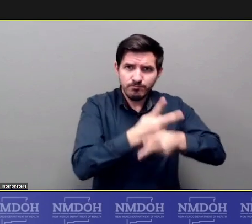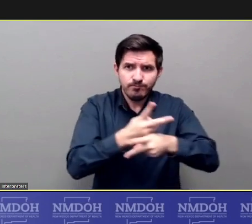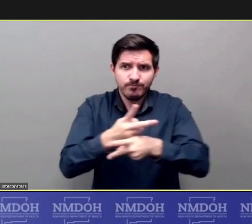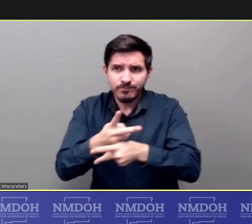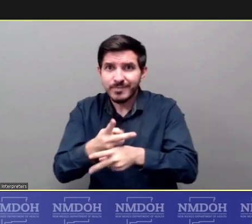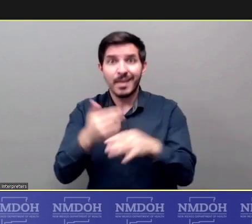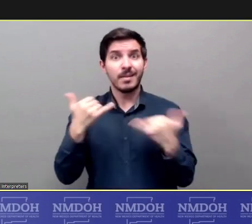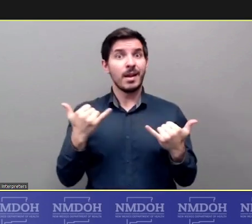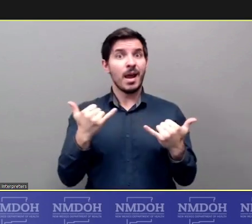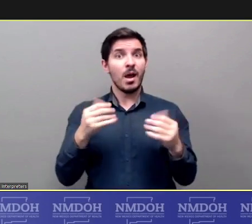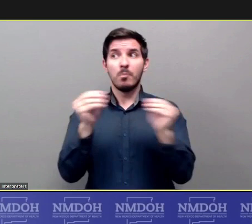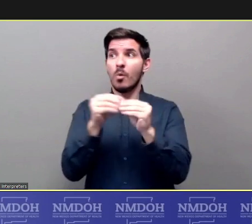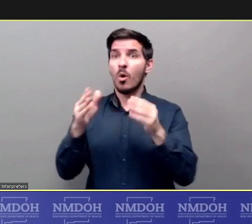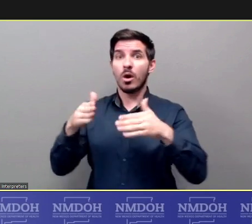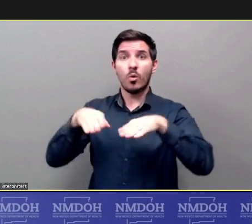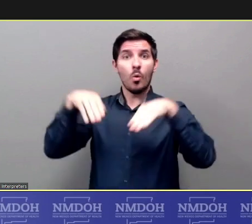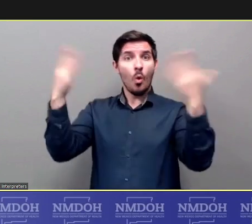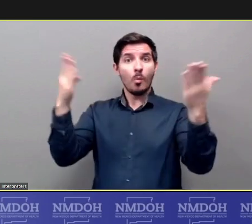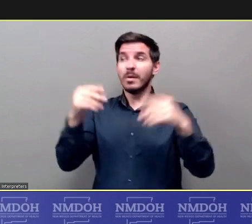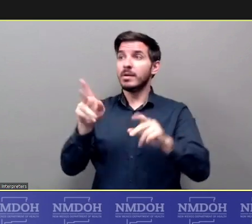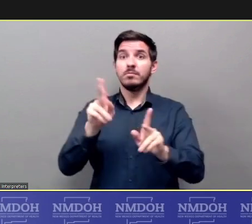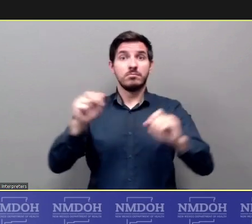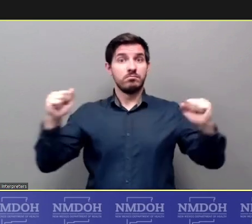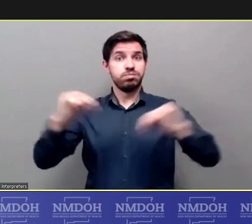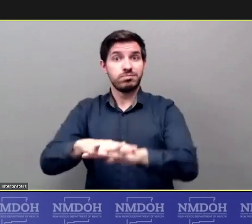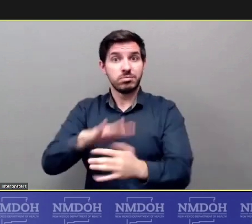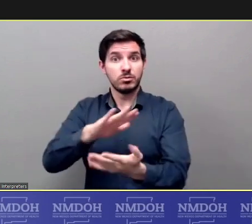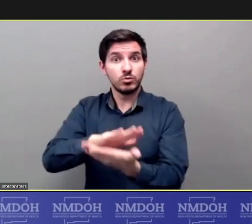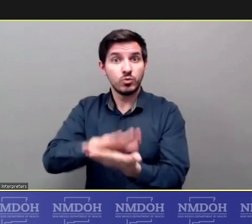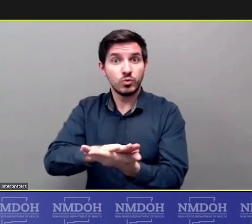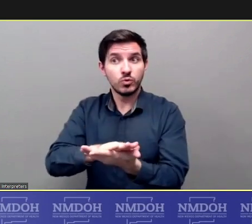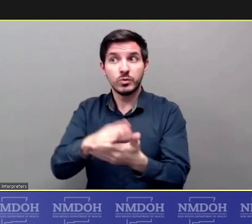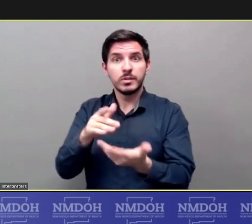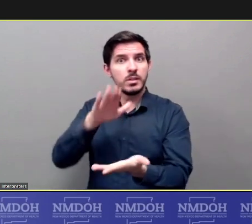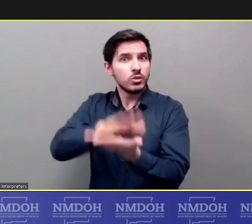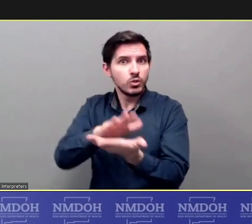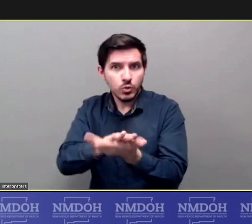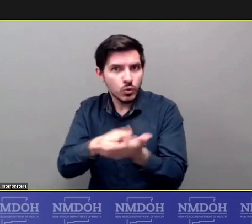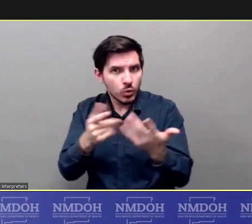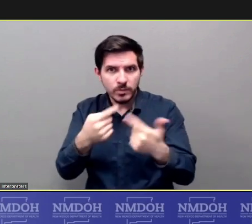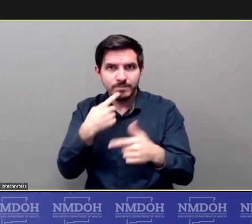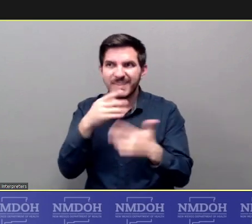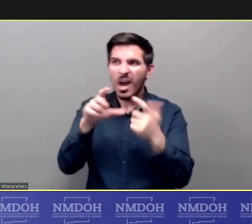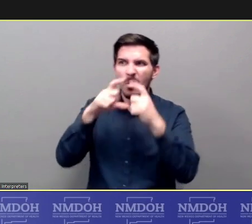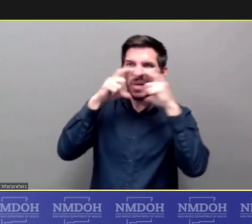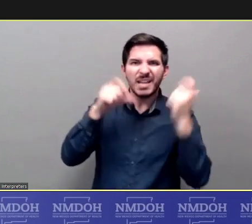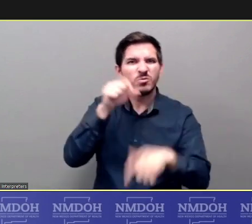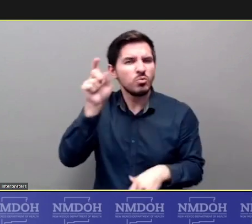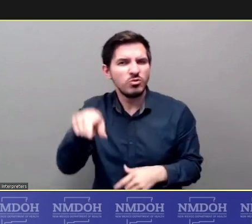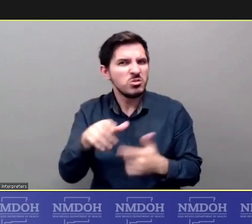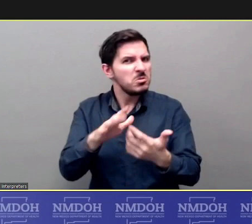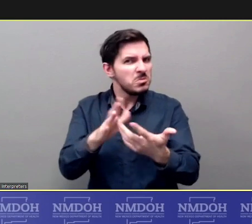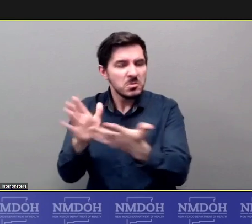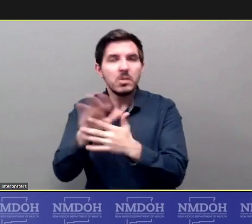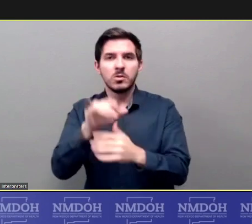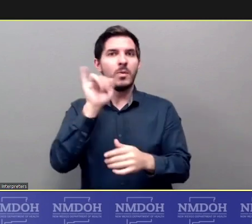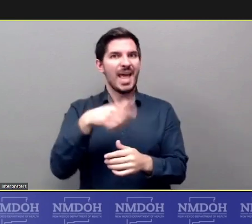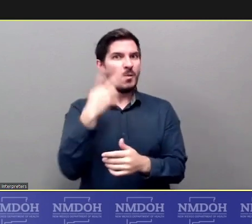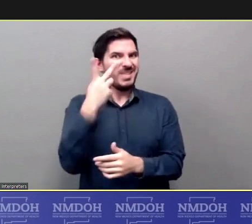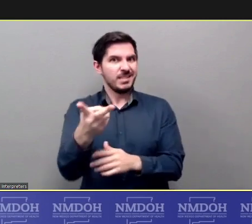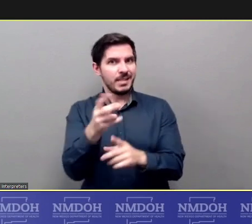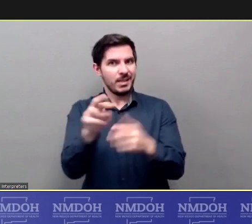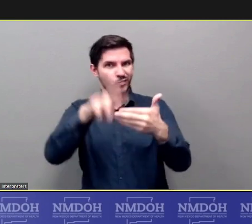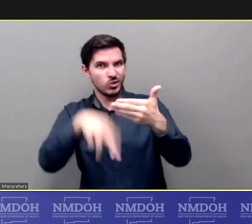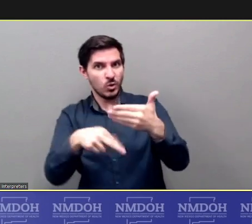now everybody's back in school. Many schools aren't suggesting masking anymore. And so I think that's what we're seeing is we're just